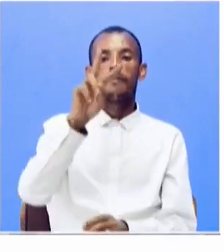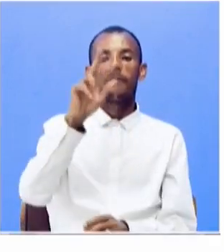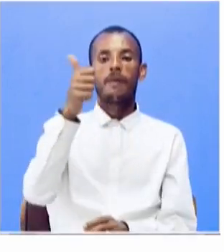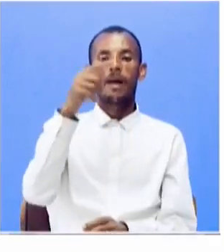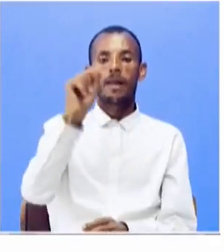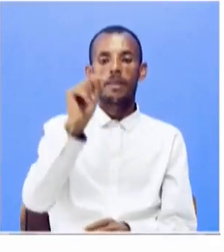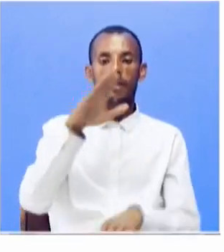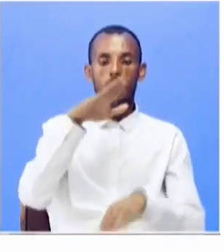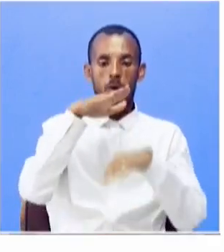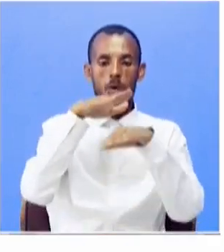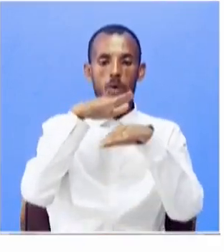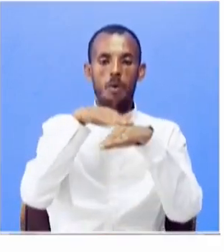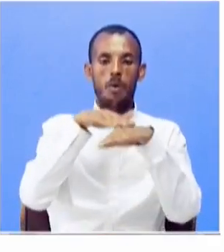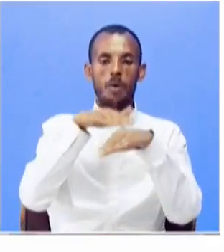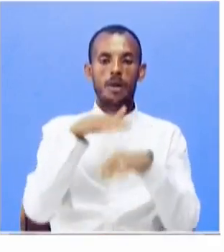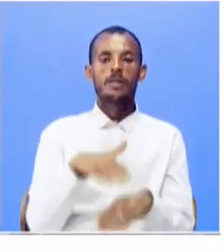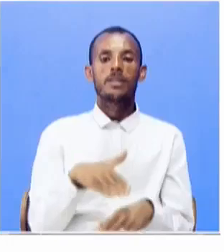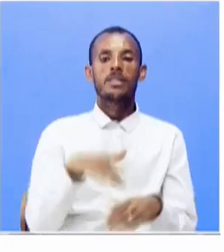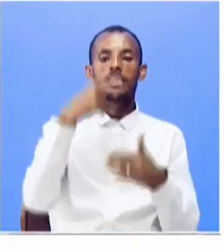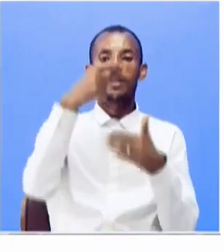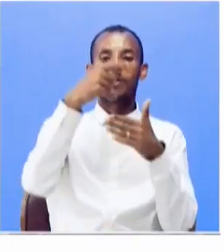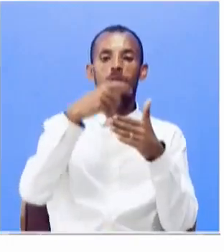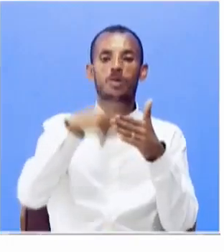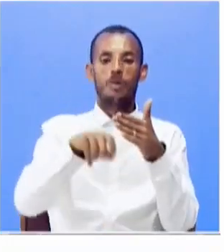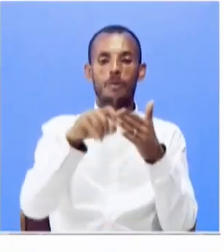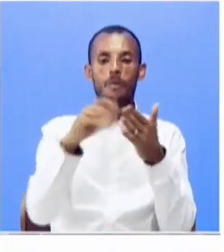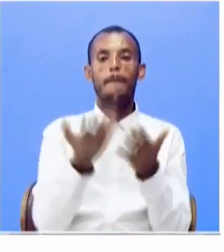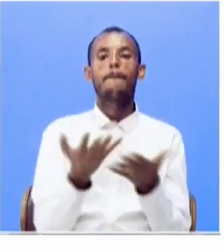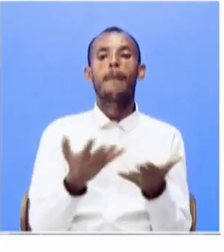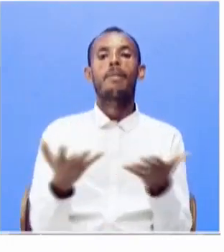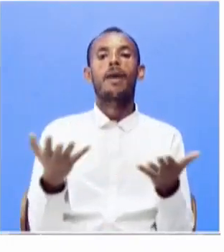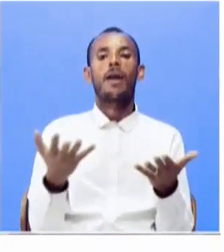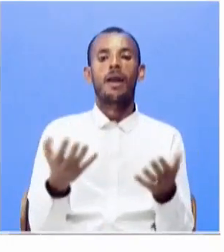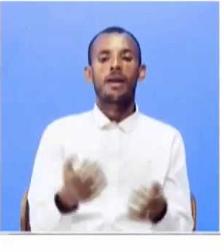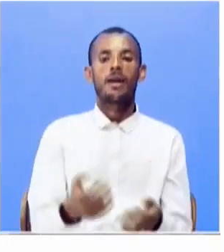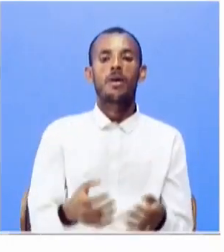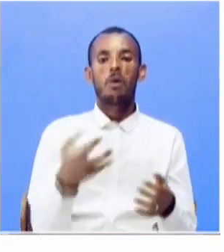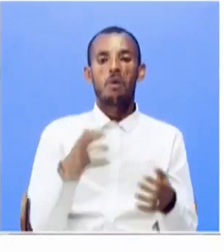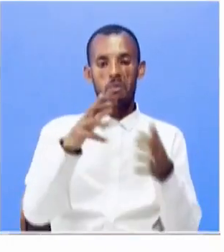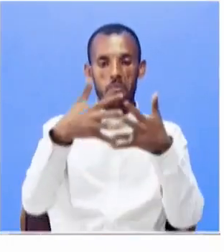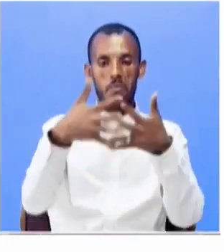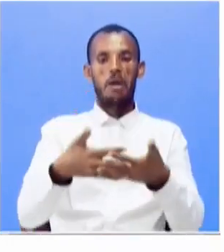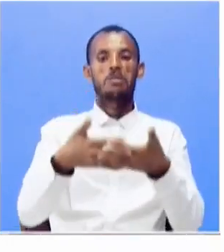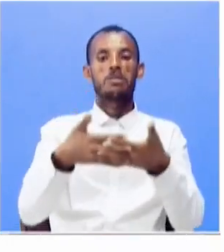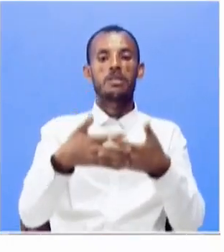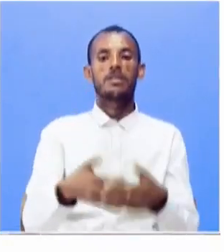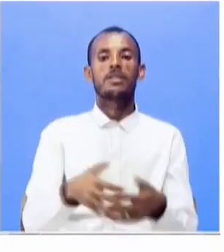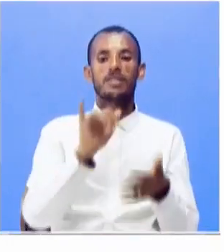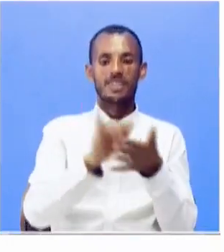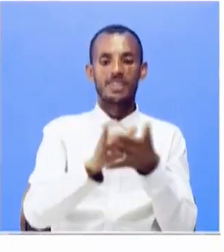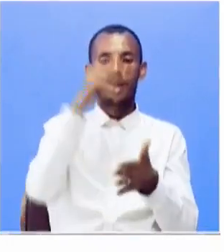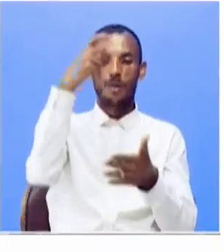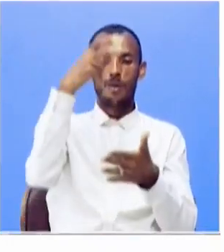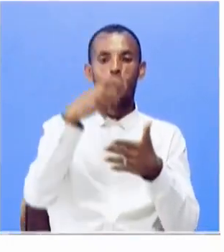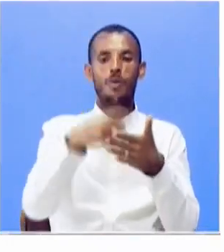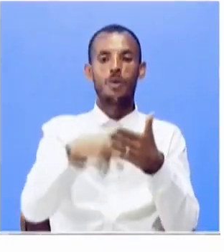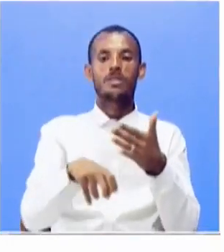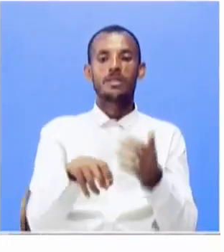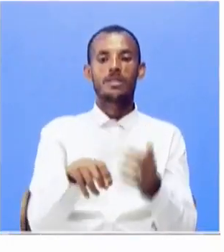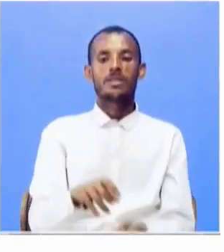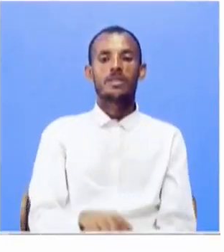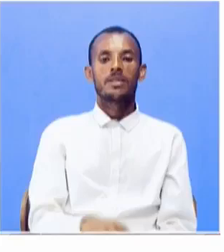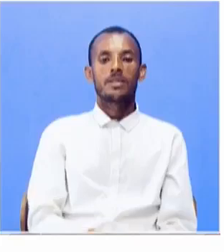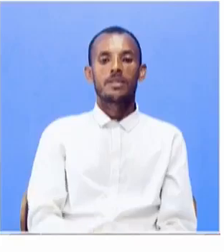on the cost of the machine, on the machine that costs, on the